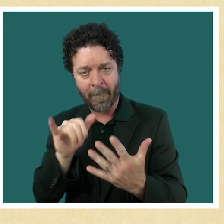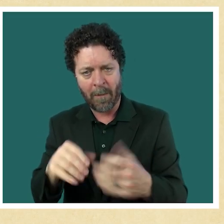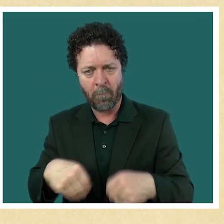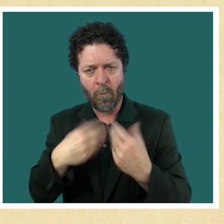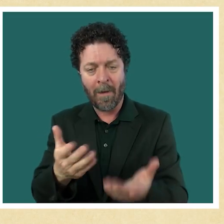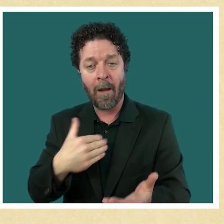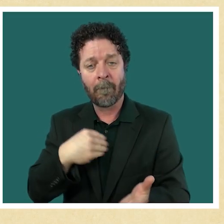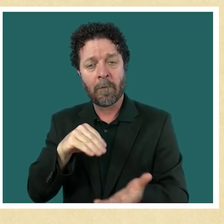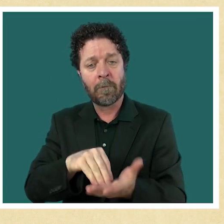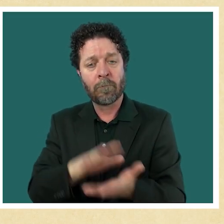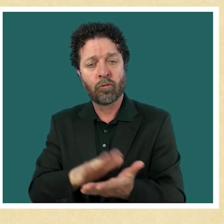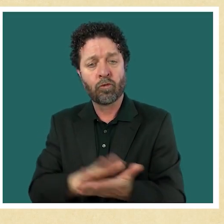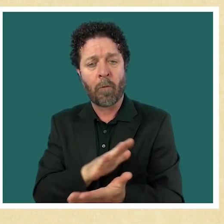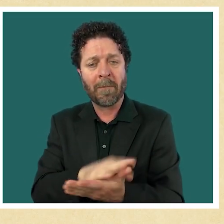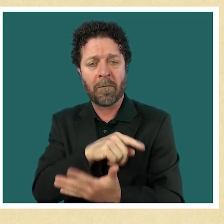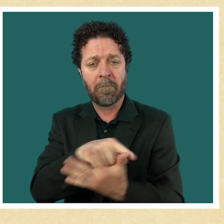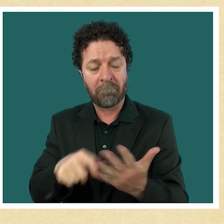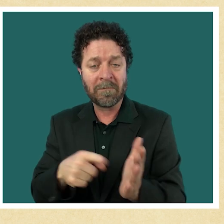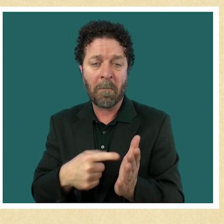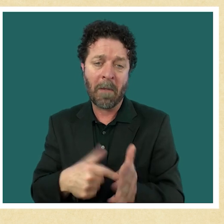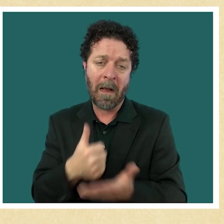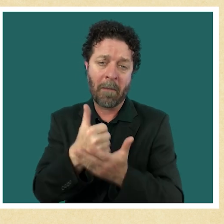disabilities and the accommodations provided.